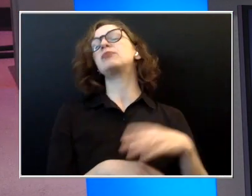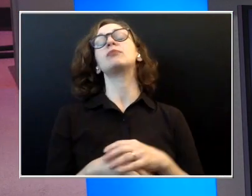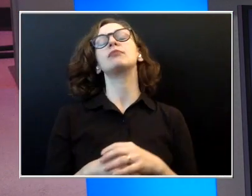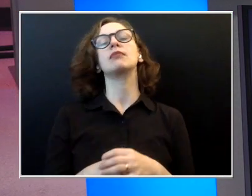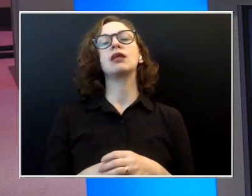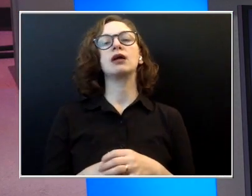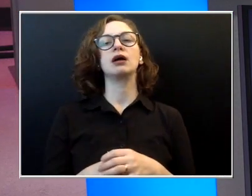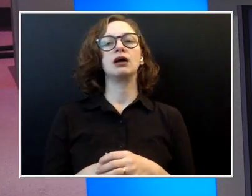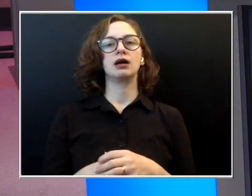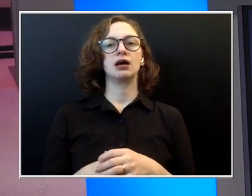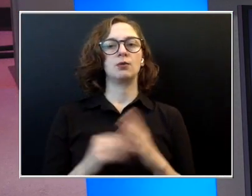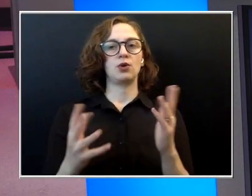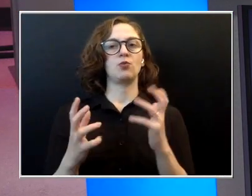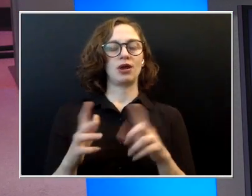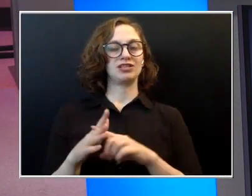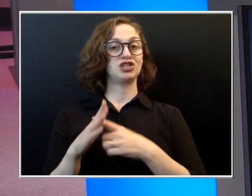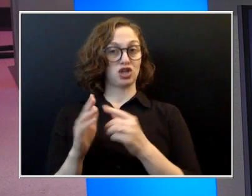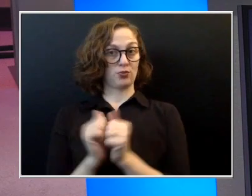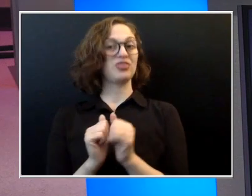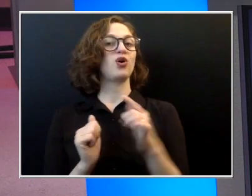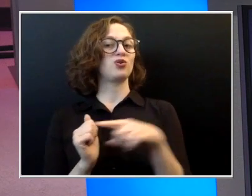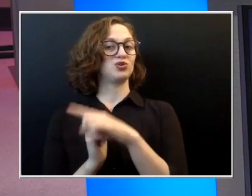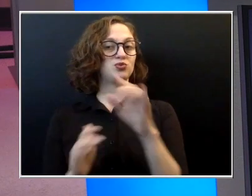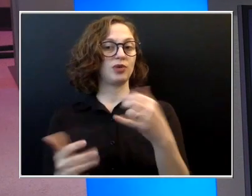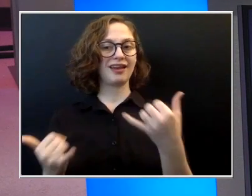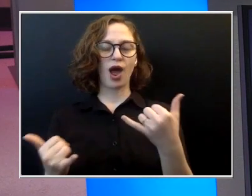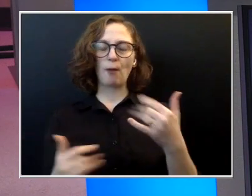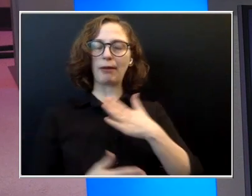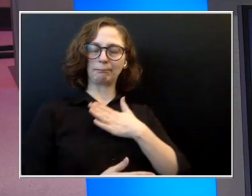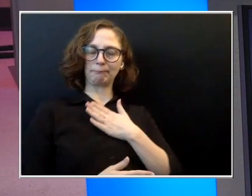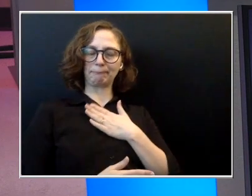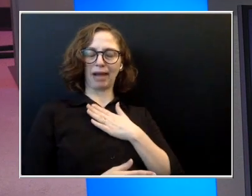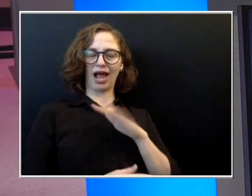now. I have a question, though, for you before I get to some of these. They're great.